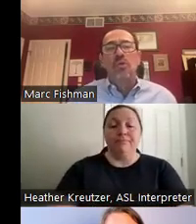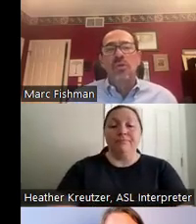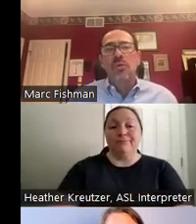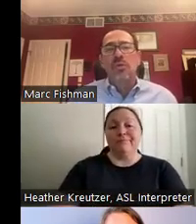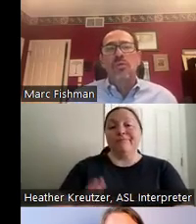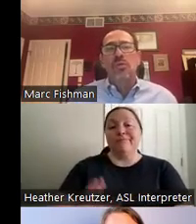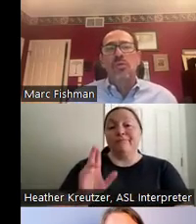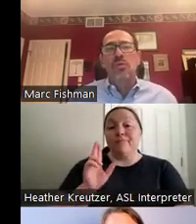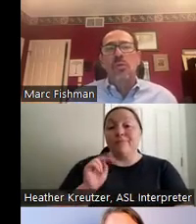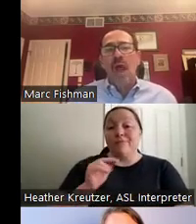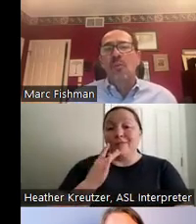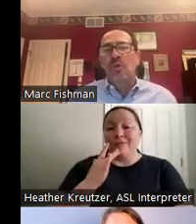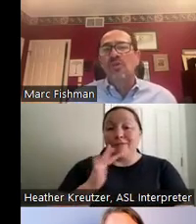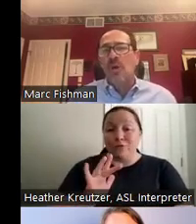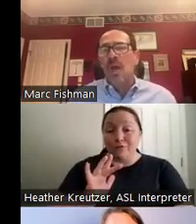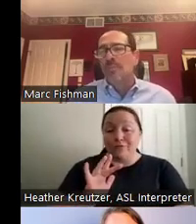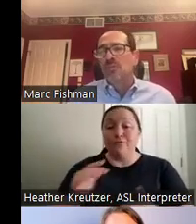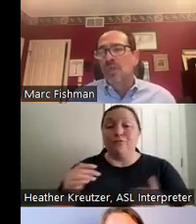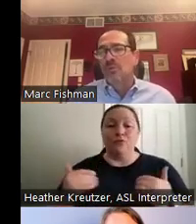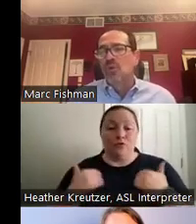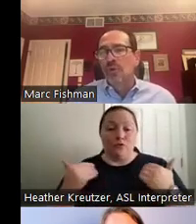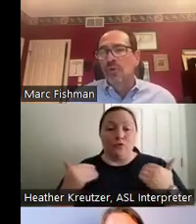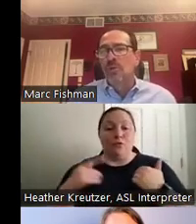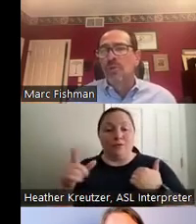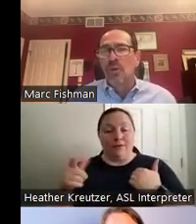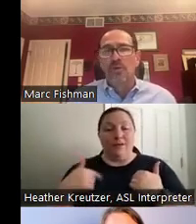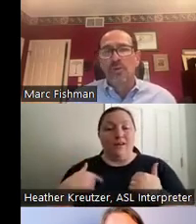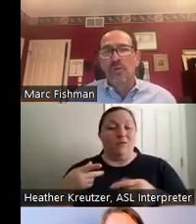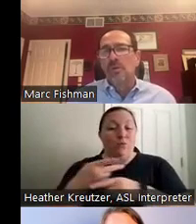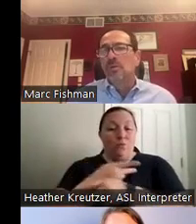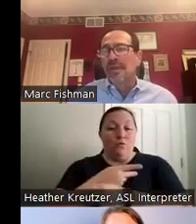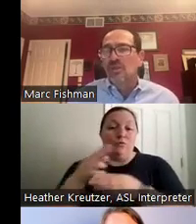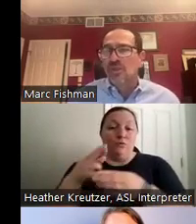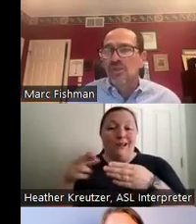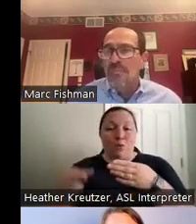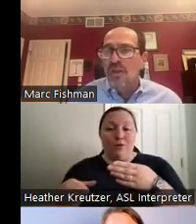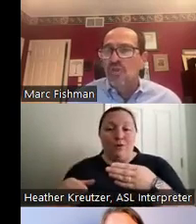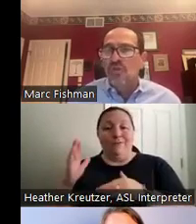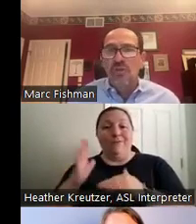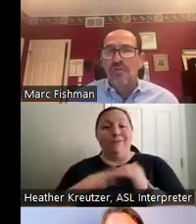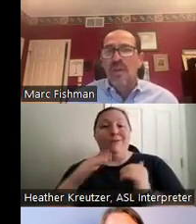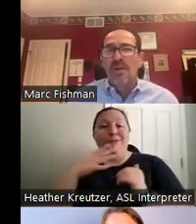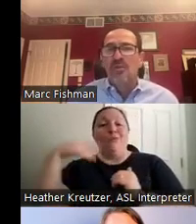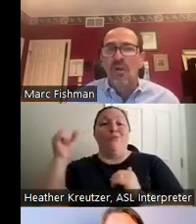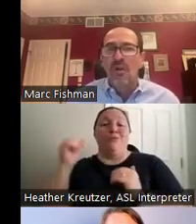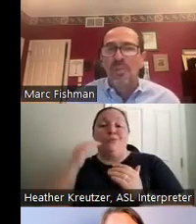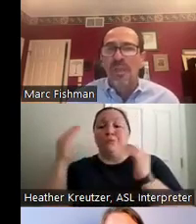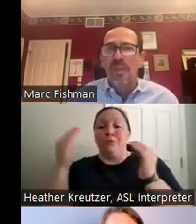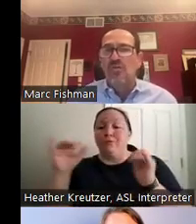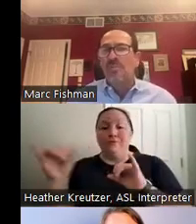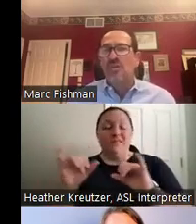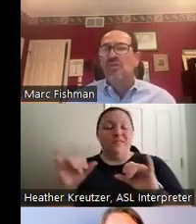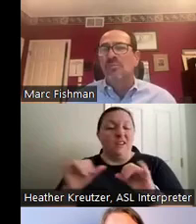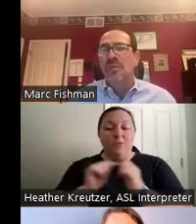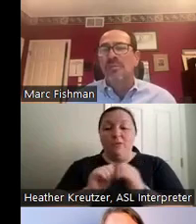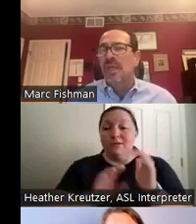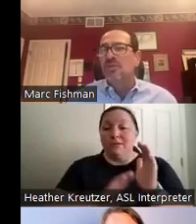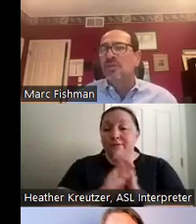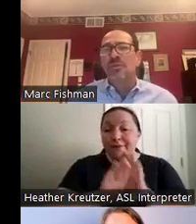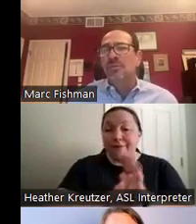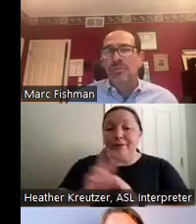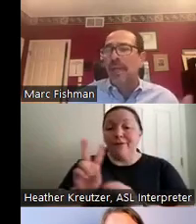Unfortunately, youth have worse outcomes than mature adults, than older adults, and that's the same issues of developmental vulnerability and treatment